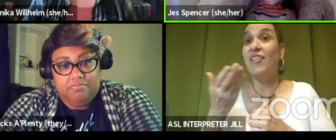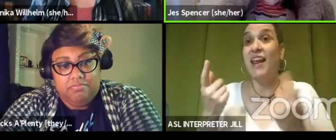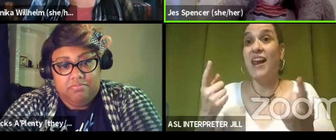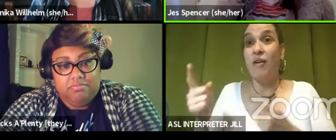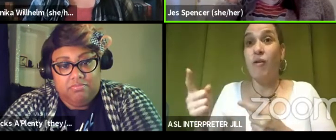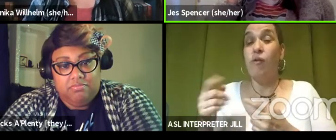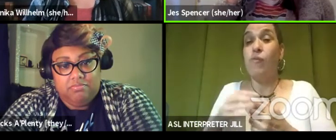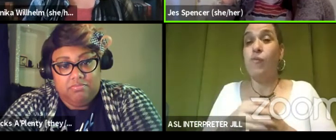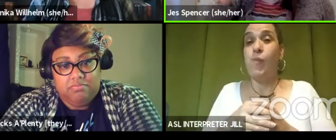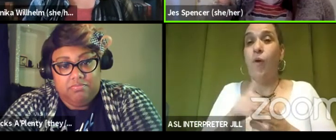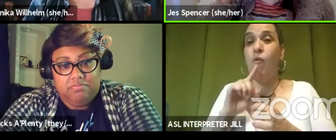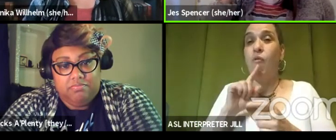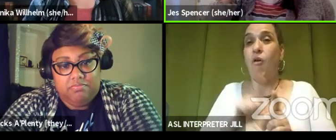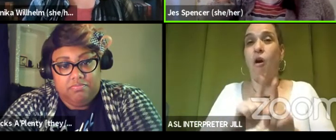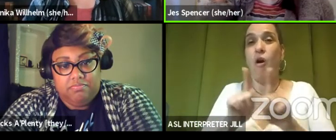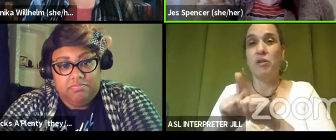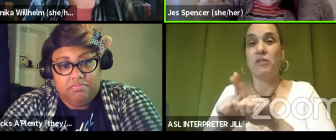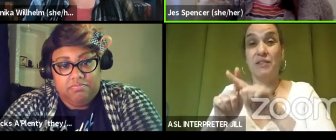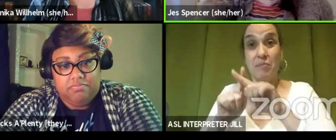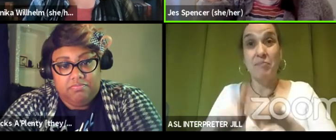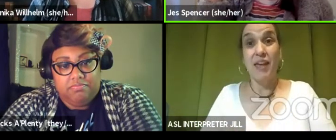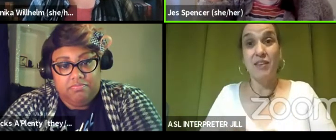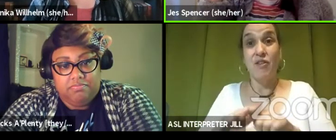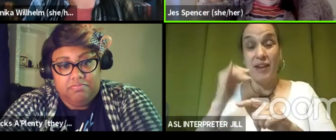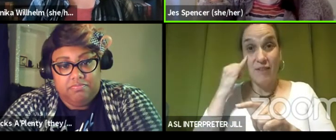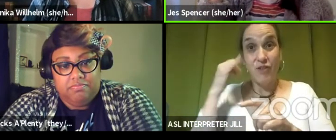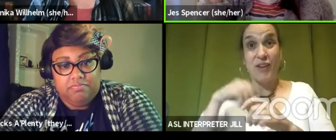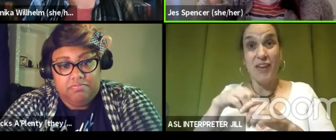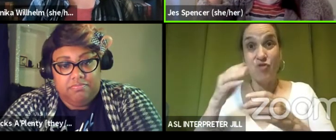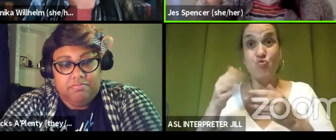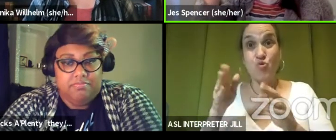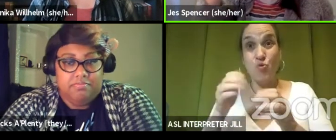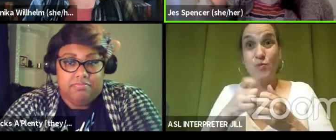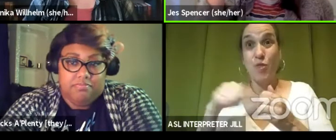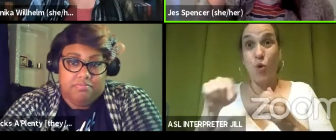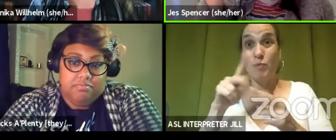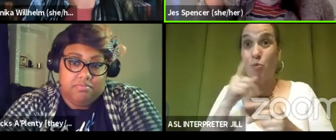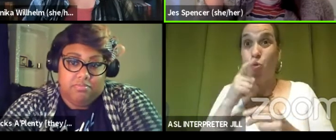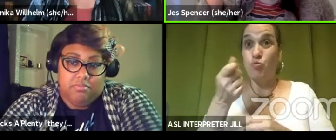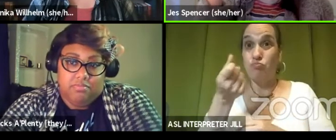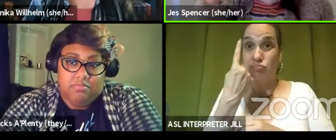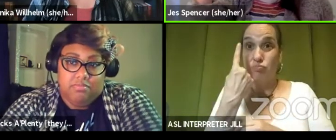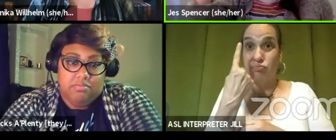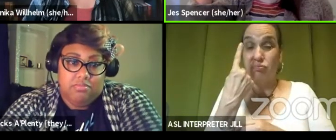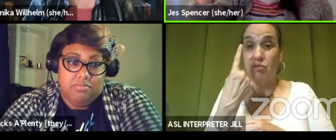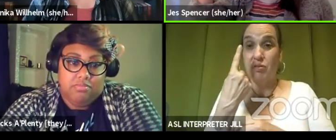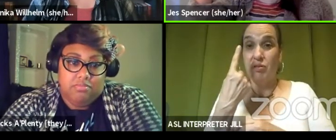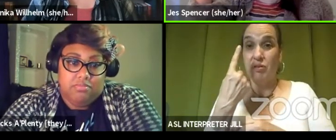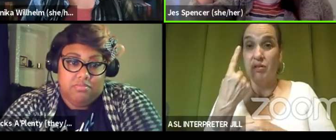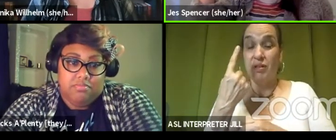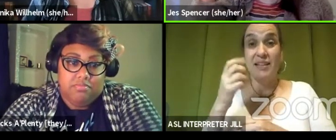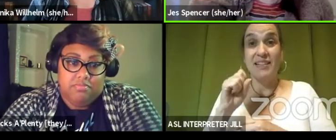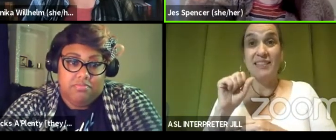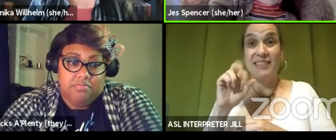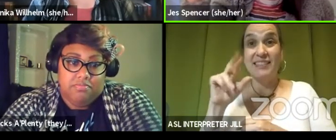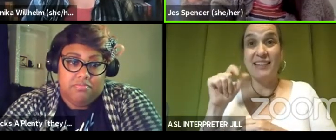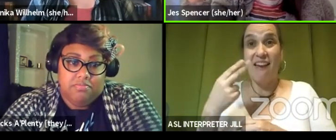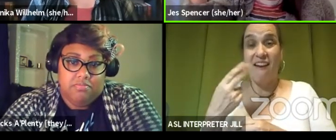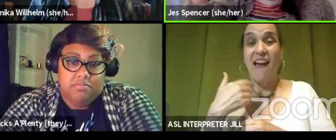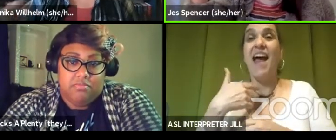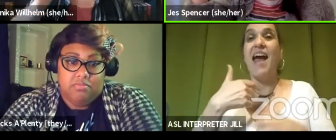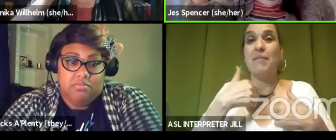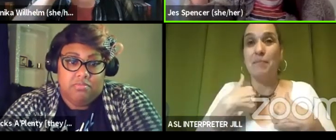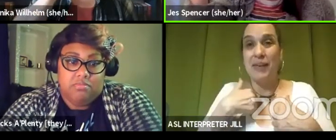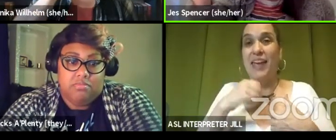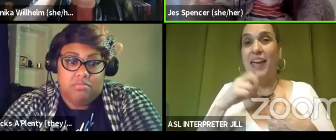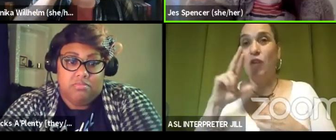it also depends on, are you in rooms with people who get it, right? Because I think in that case, like, Sarah had me and Rob Scherzer,